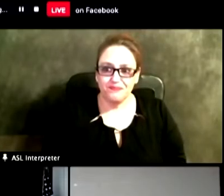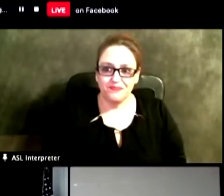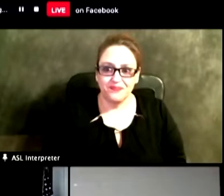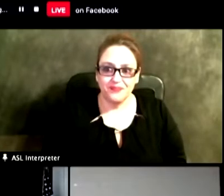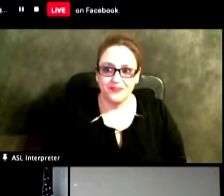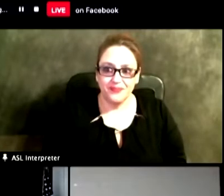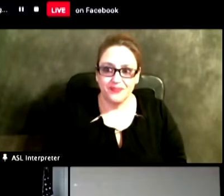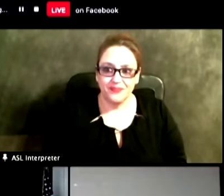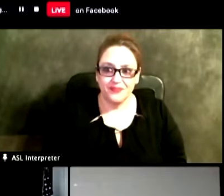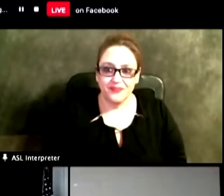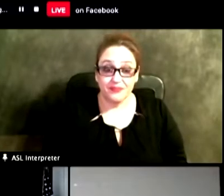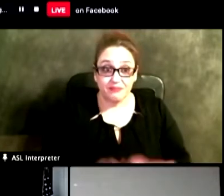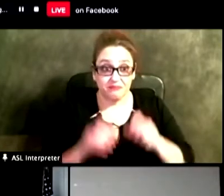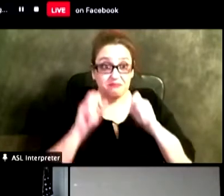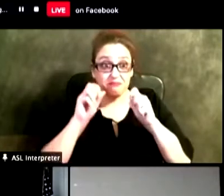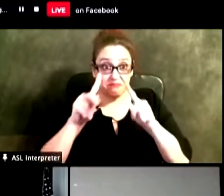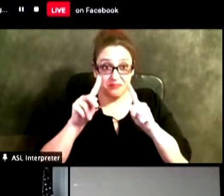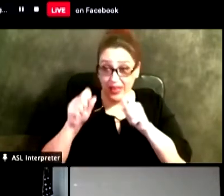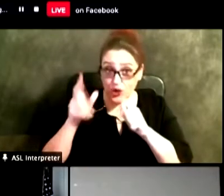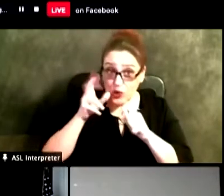right, can you hear me? Yes, we can.